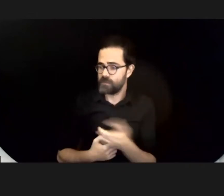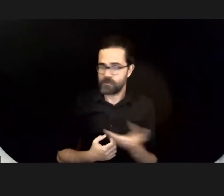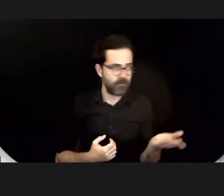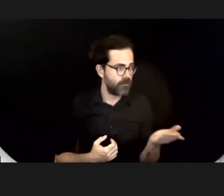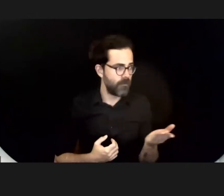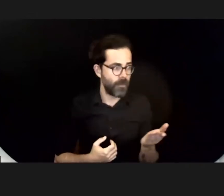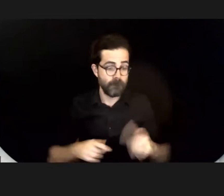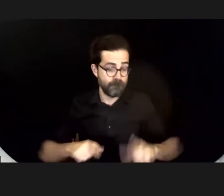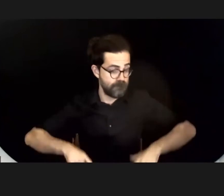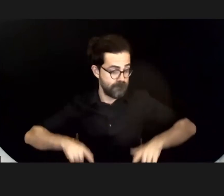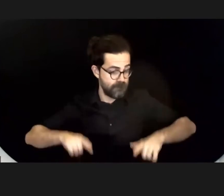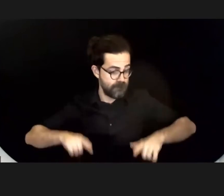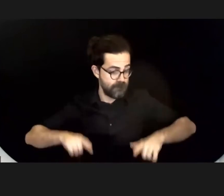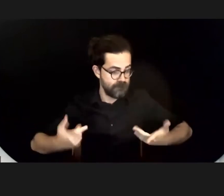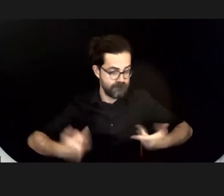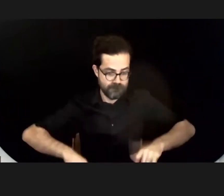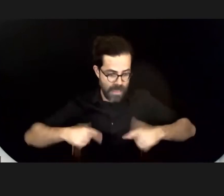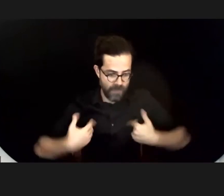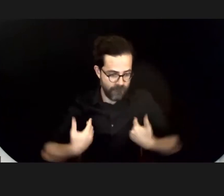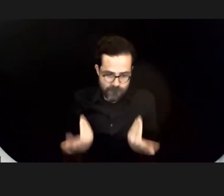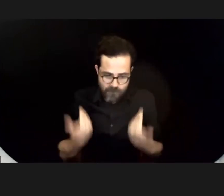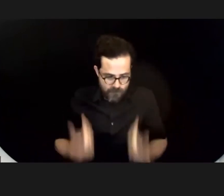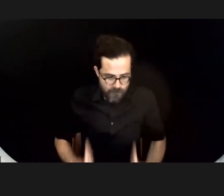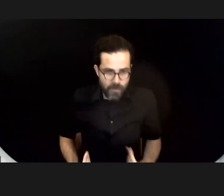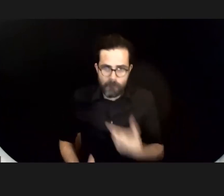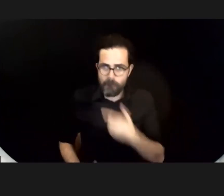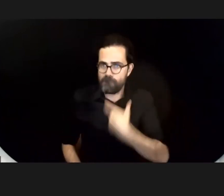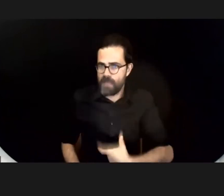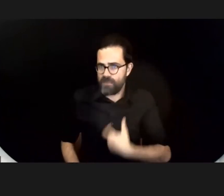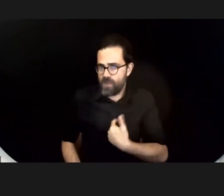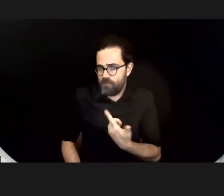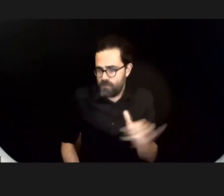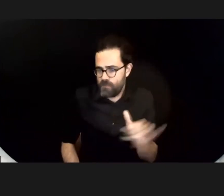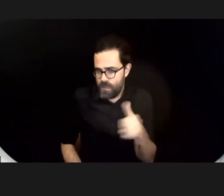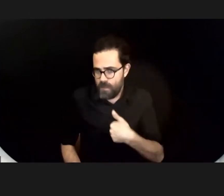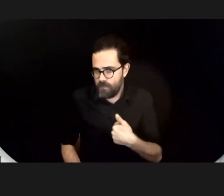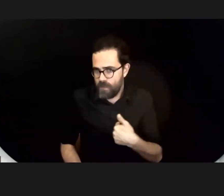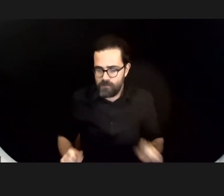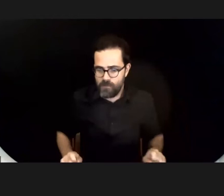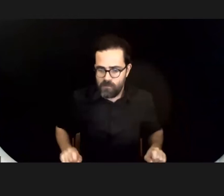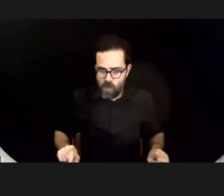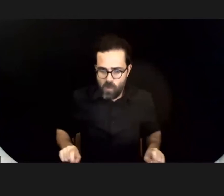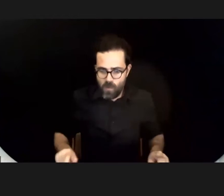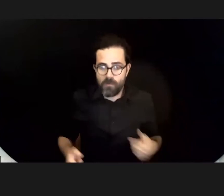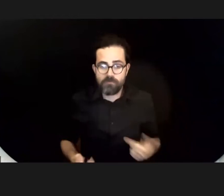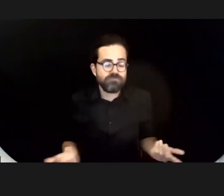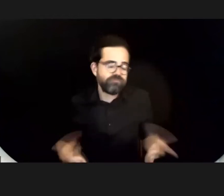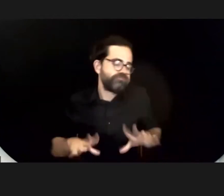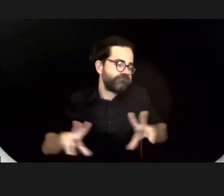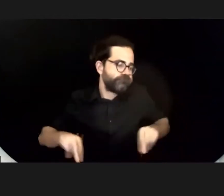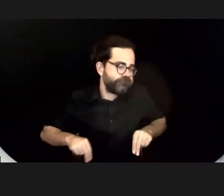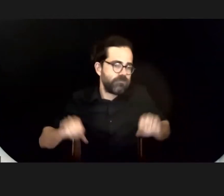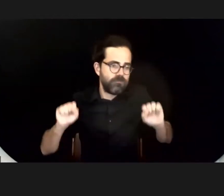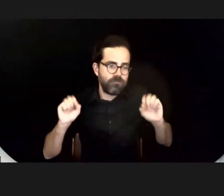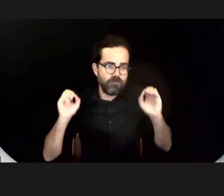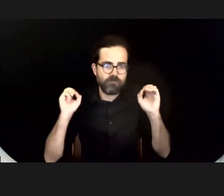me in a wheelchair will have a disadvantage being hired by a company,